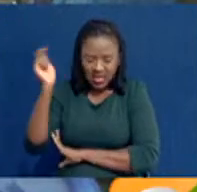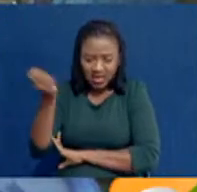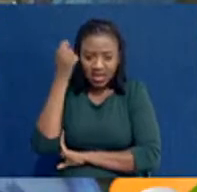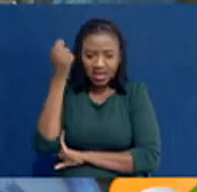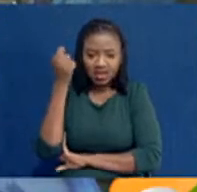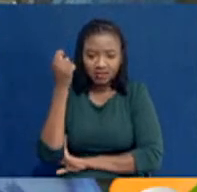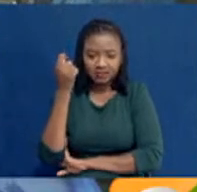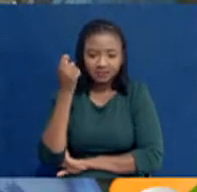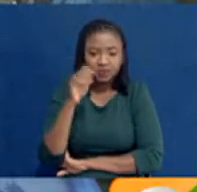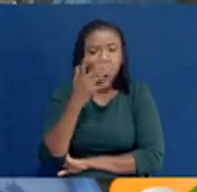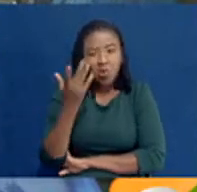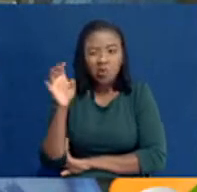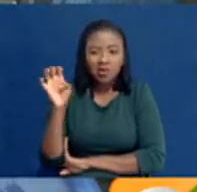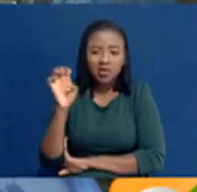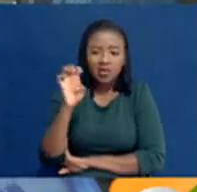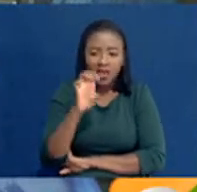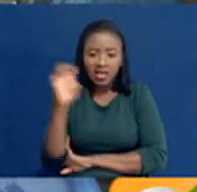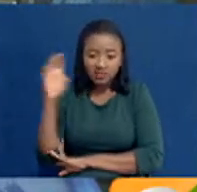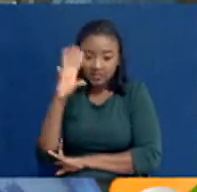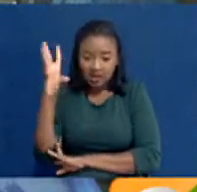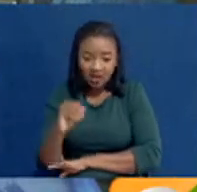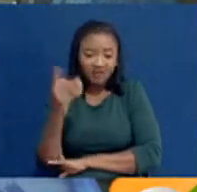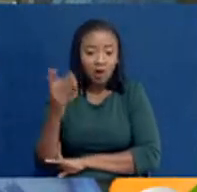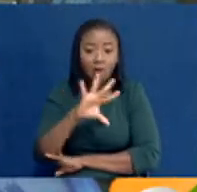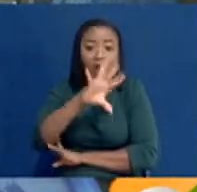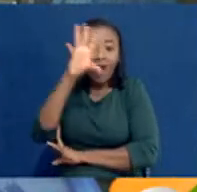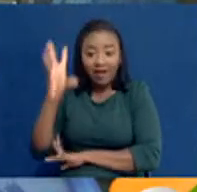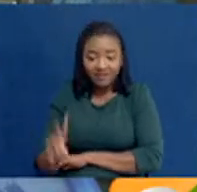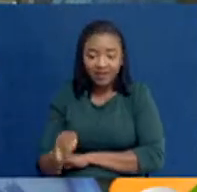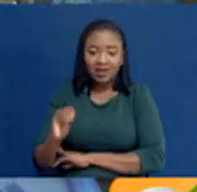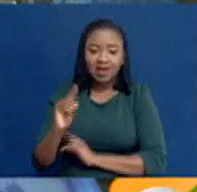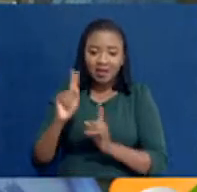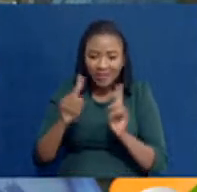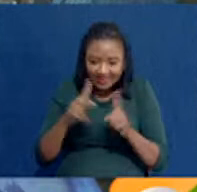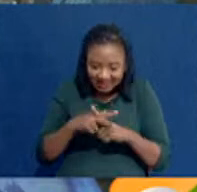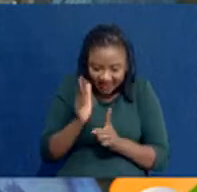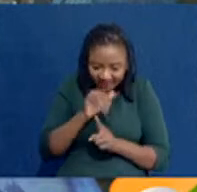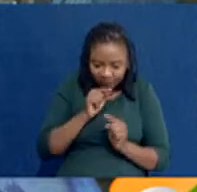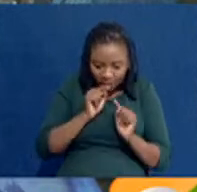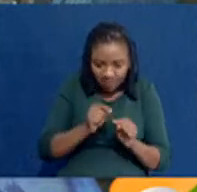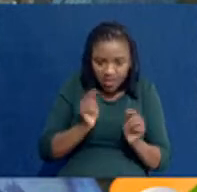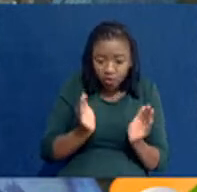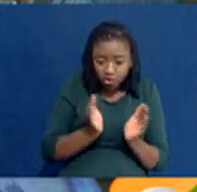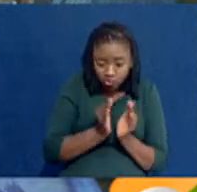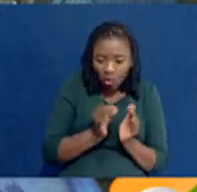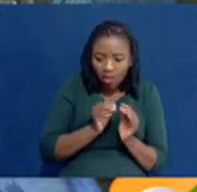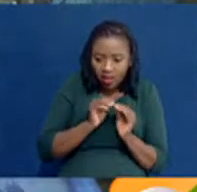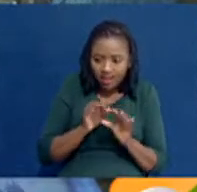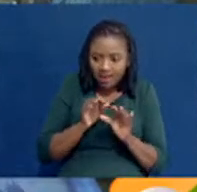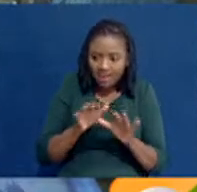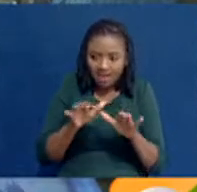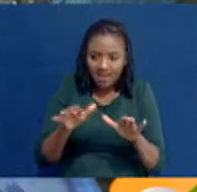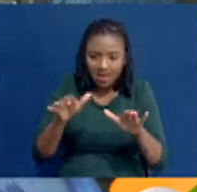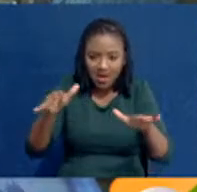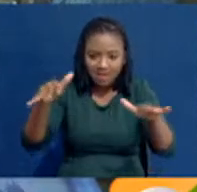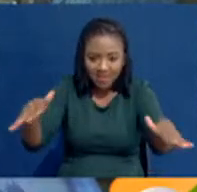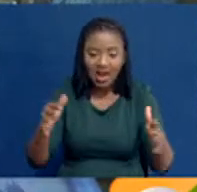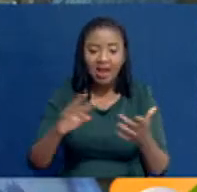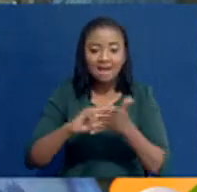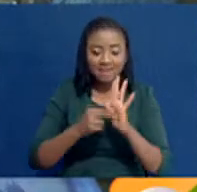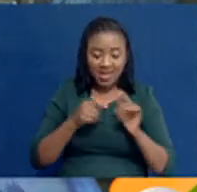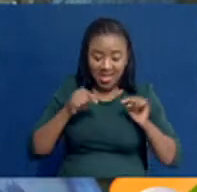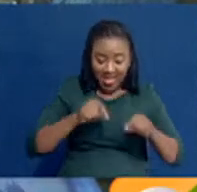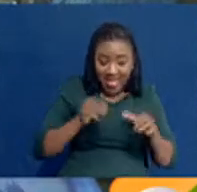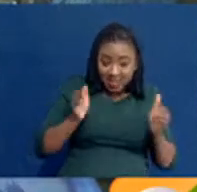based or in Eastern Africa, or in Africa in general, but coming out of what we're doing here in this country. So that means not only do we have to have excellence in